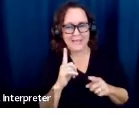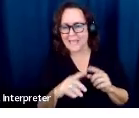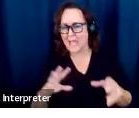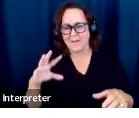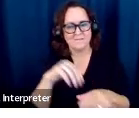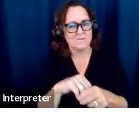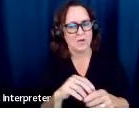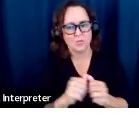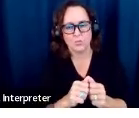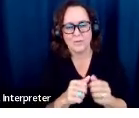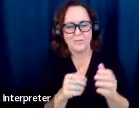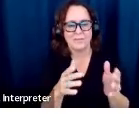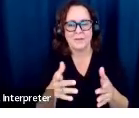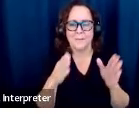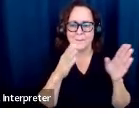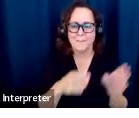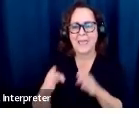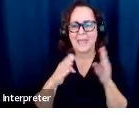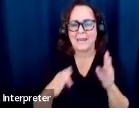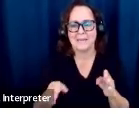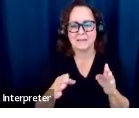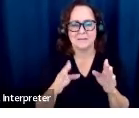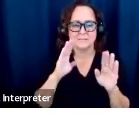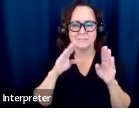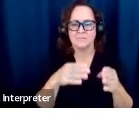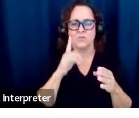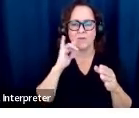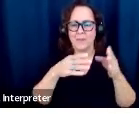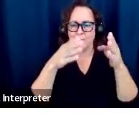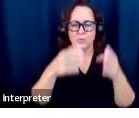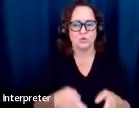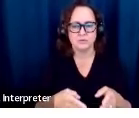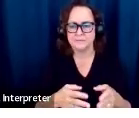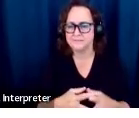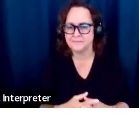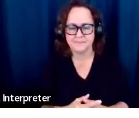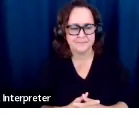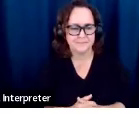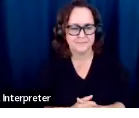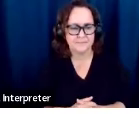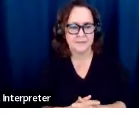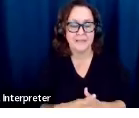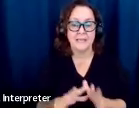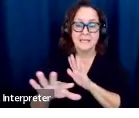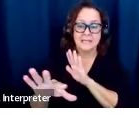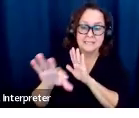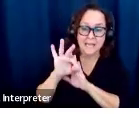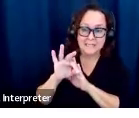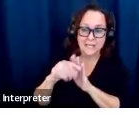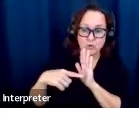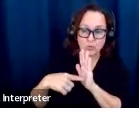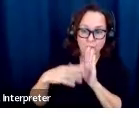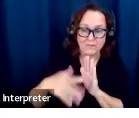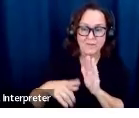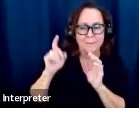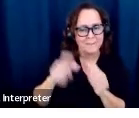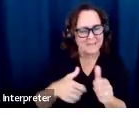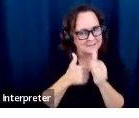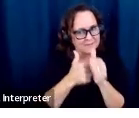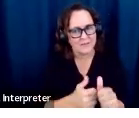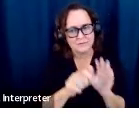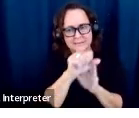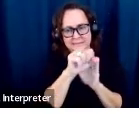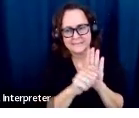planning process or directing a participant's waiver services. Designated representatives must comply with state policies